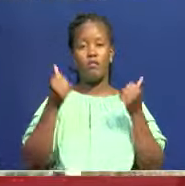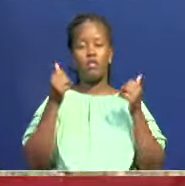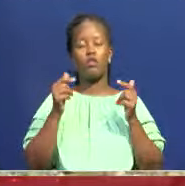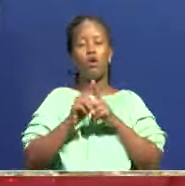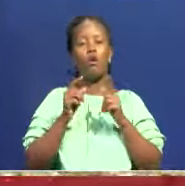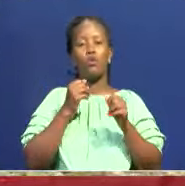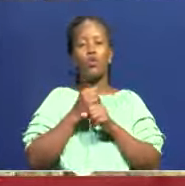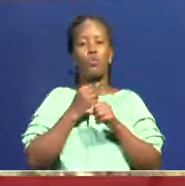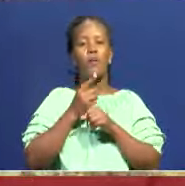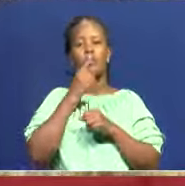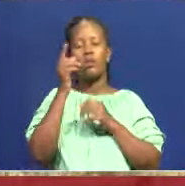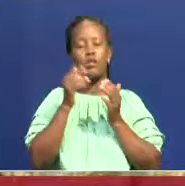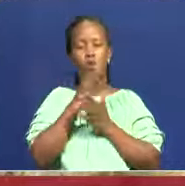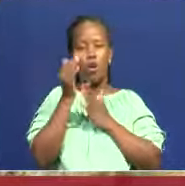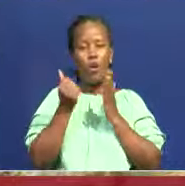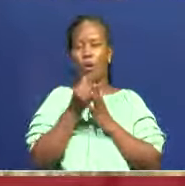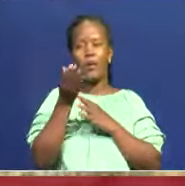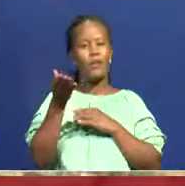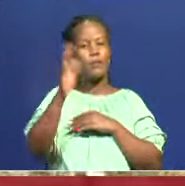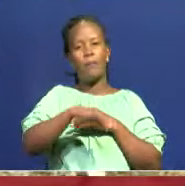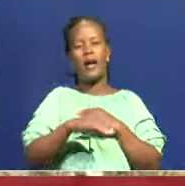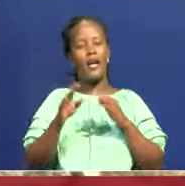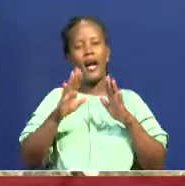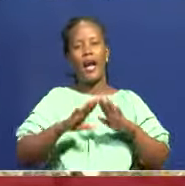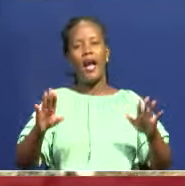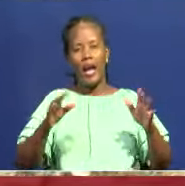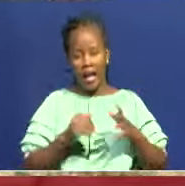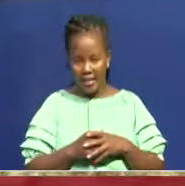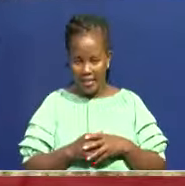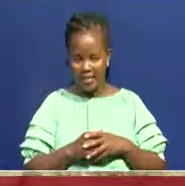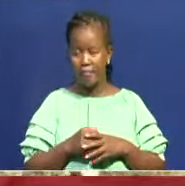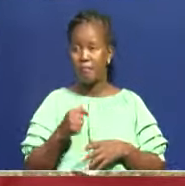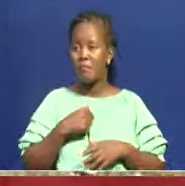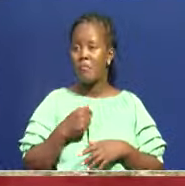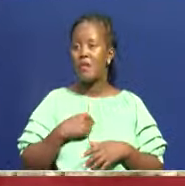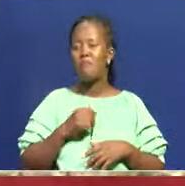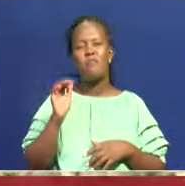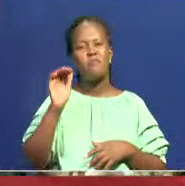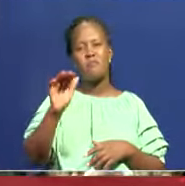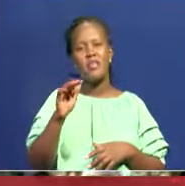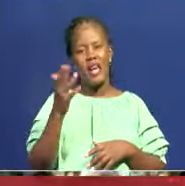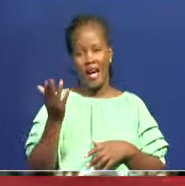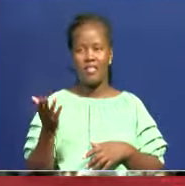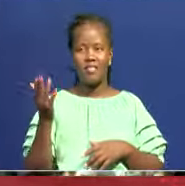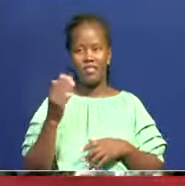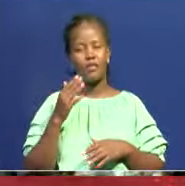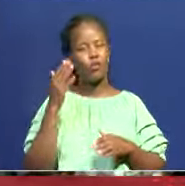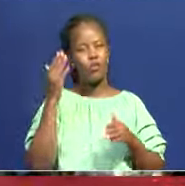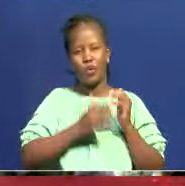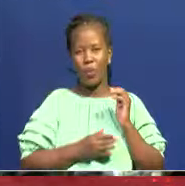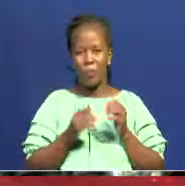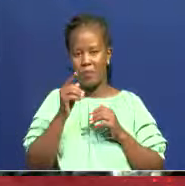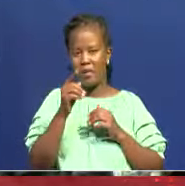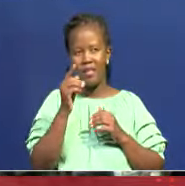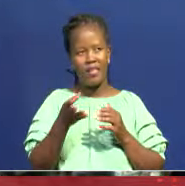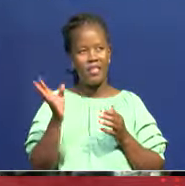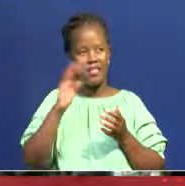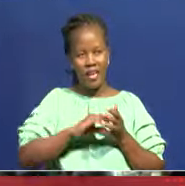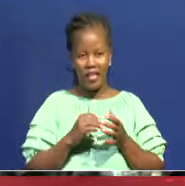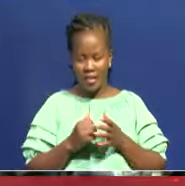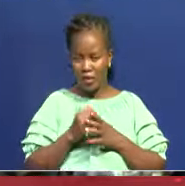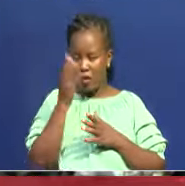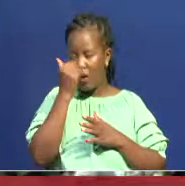prevent illegal acquisition of the land. Gaba, ma wasa kufanya kitu kama hiyo, juu watoto